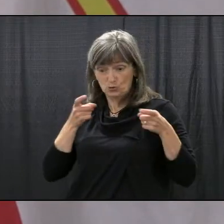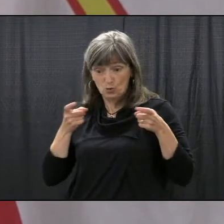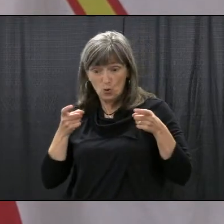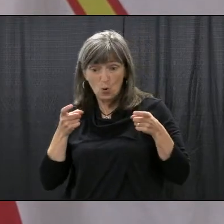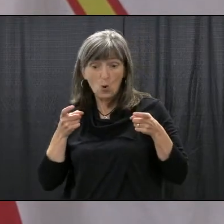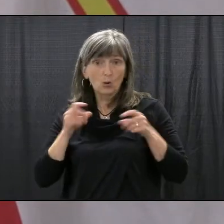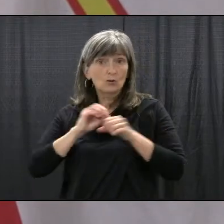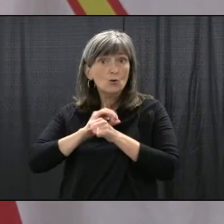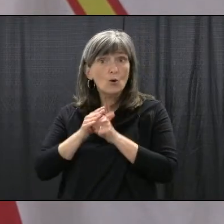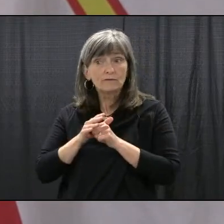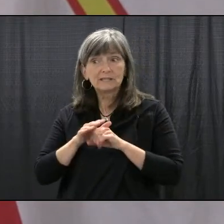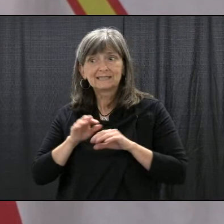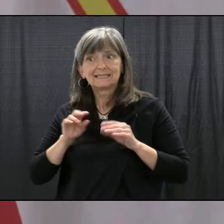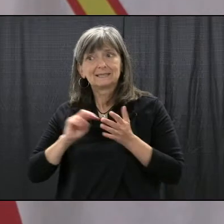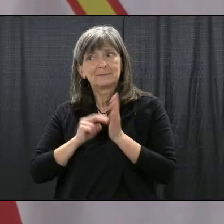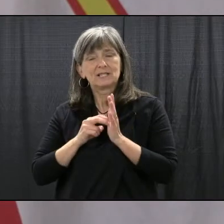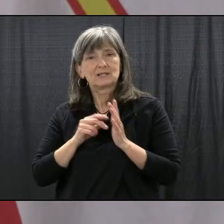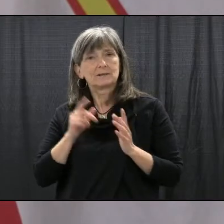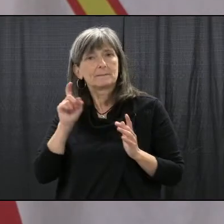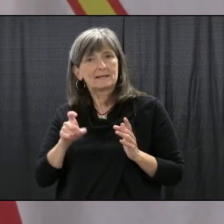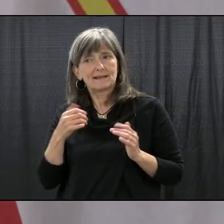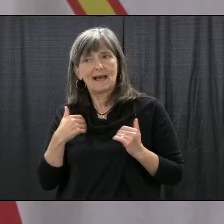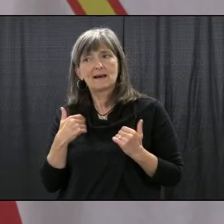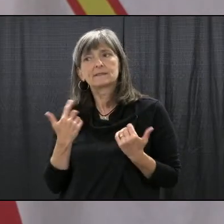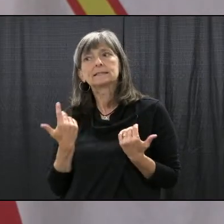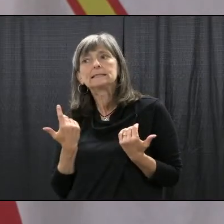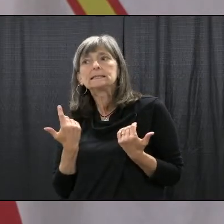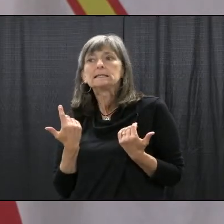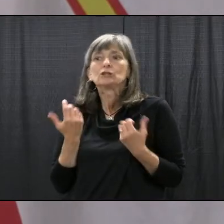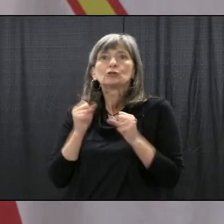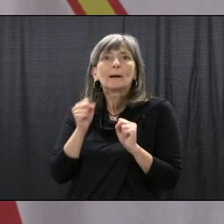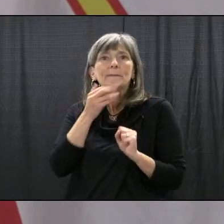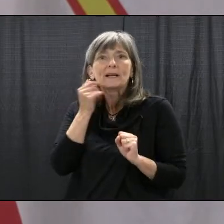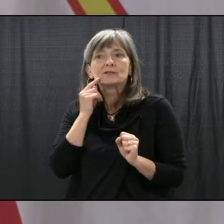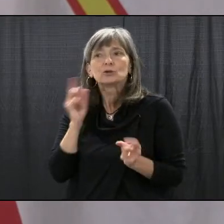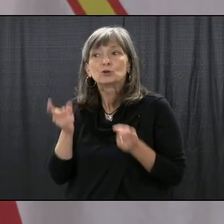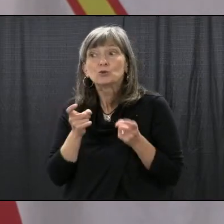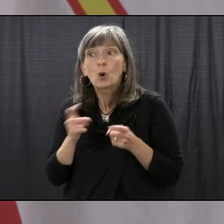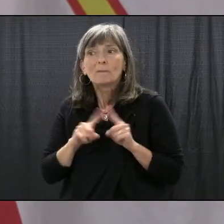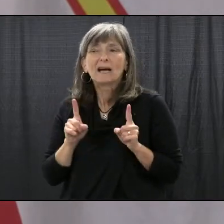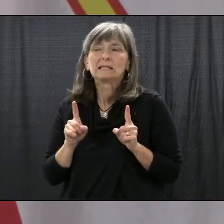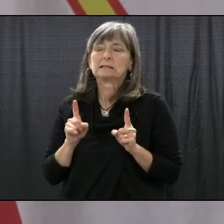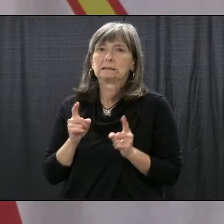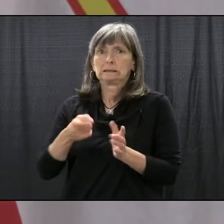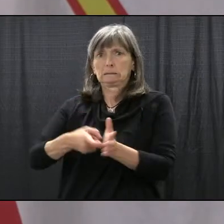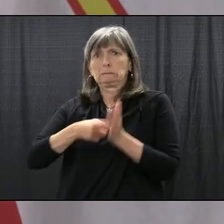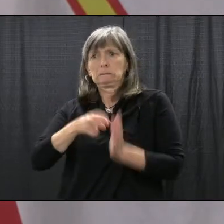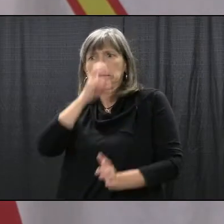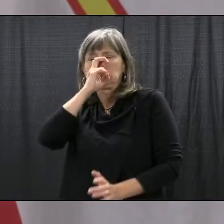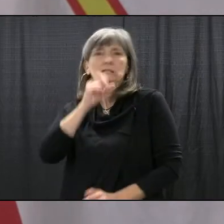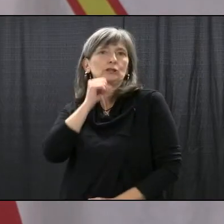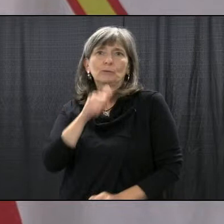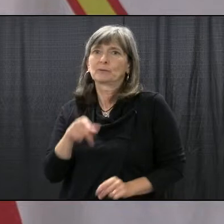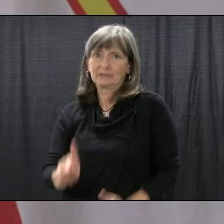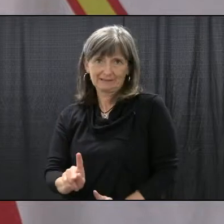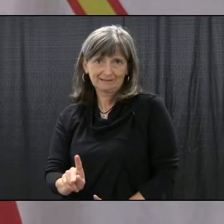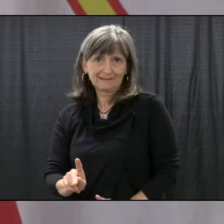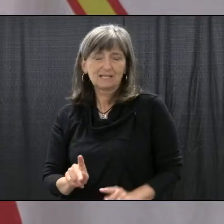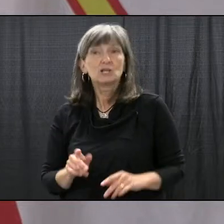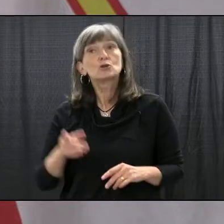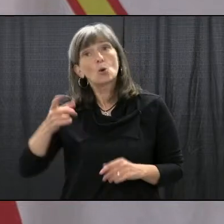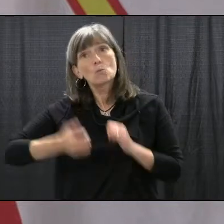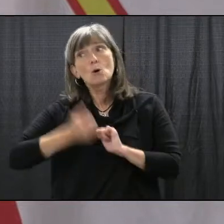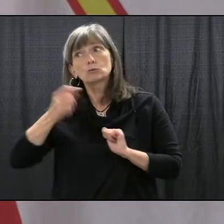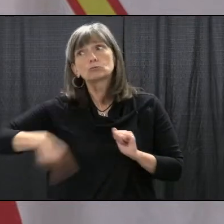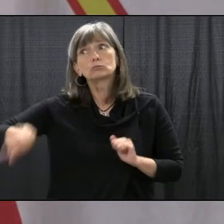to accomplish. And I think certainly we know that people here in the province are quite accepting of masks, and